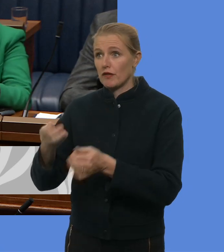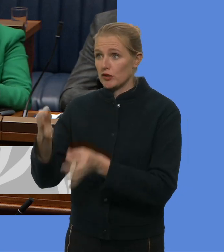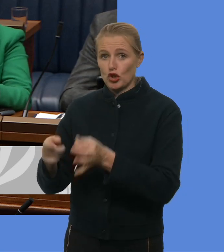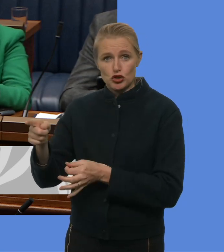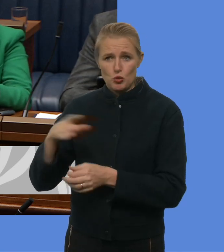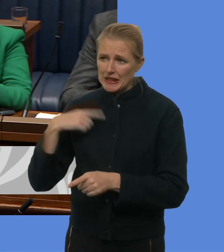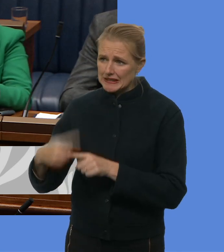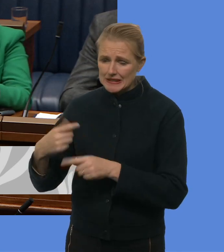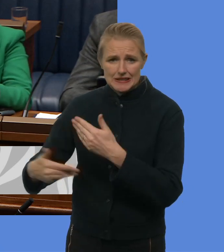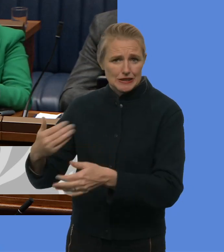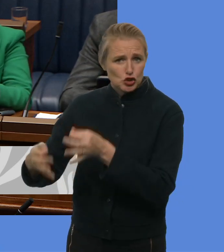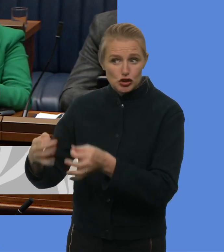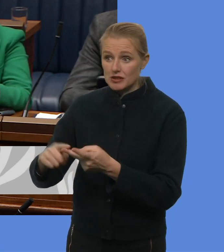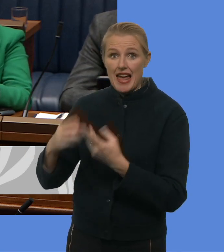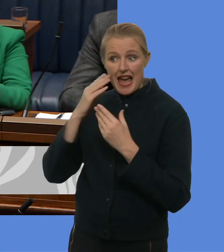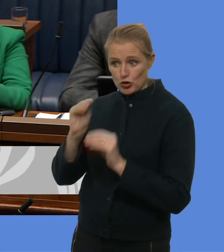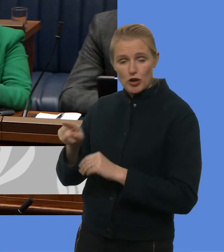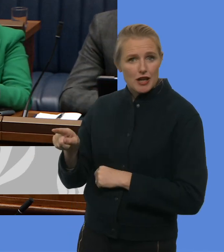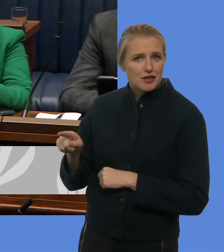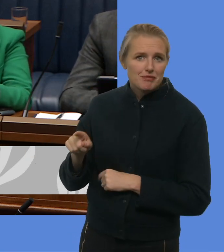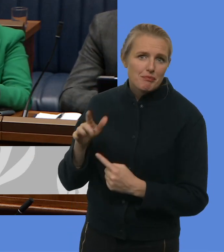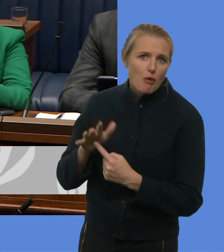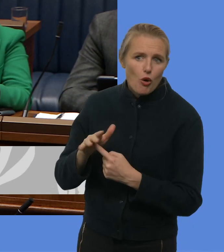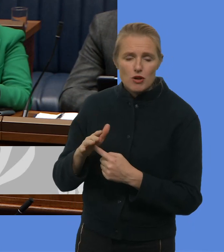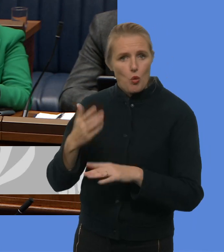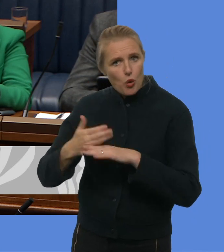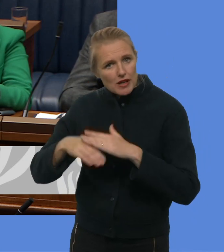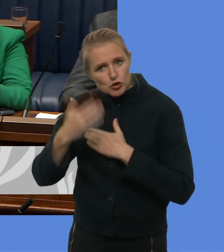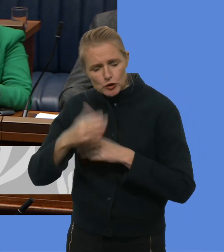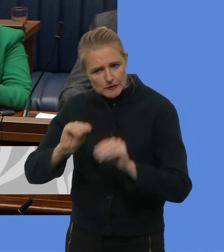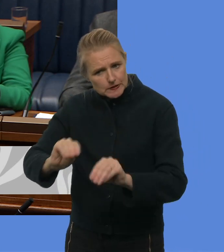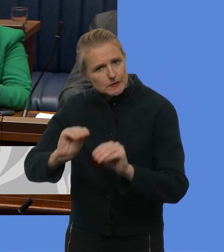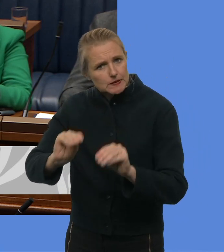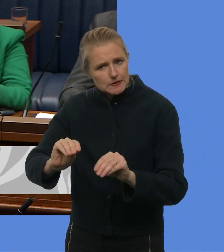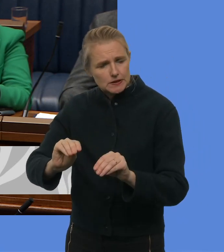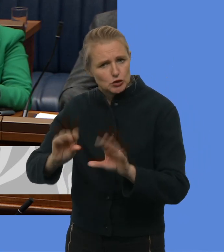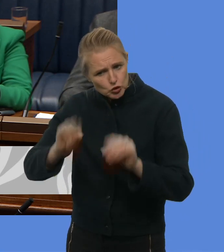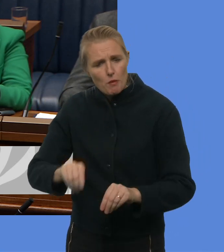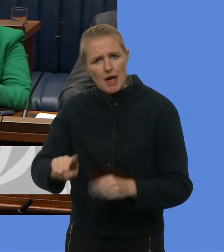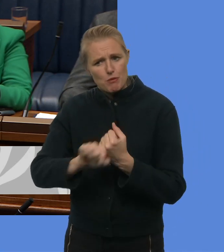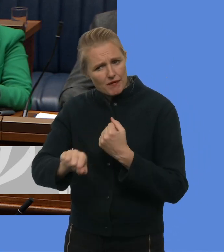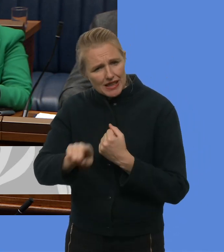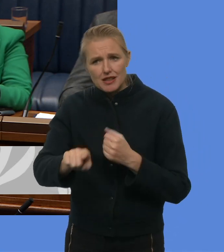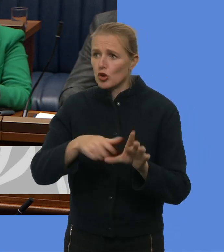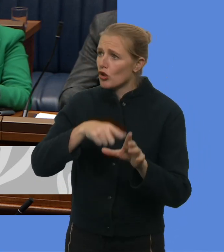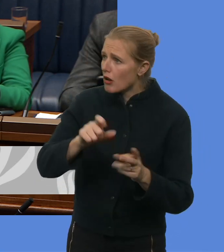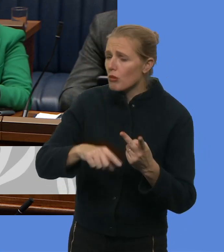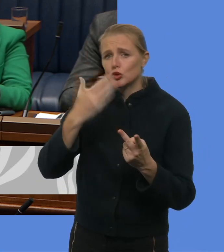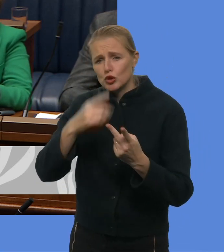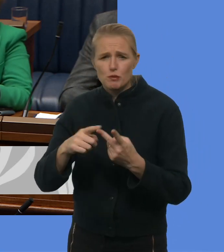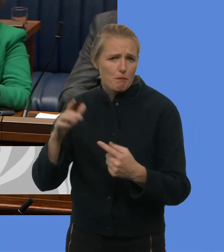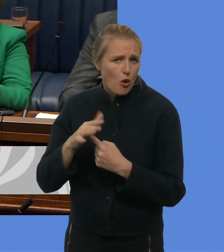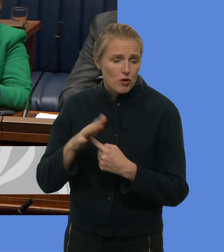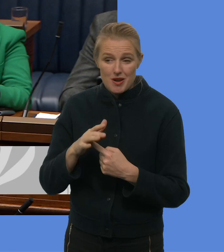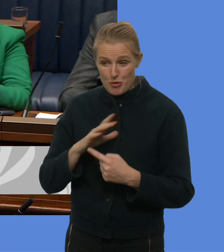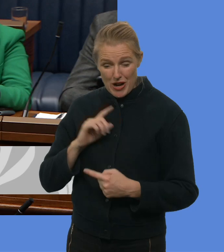from an Education Minister's perspective about that really important preventative work that can happen within schools and the youth club sector. But of course